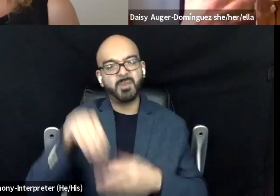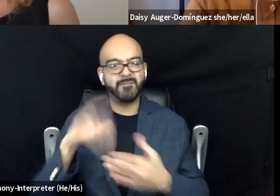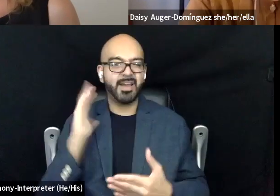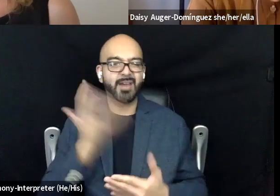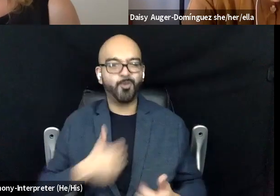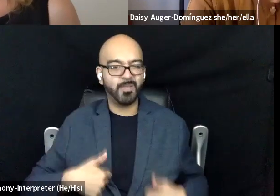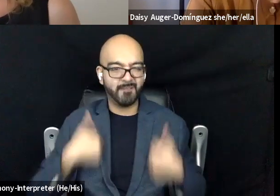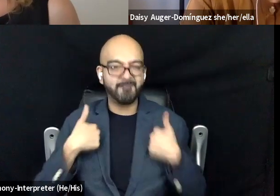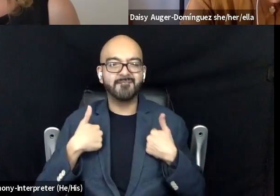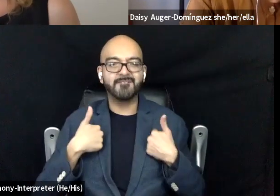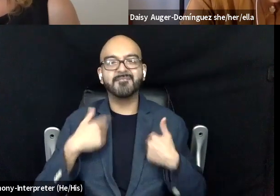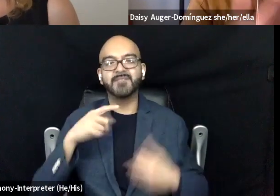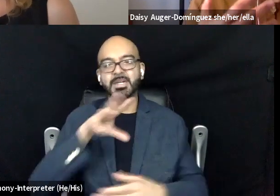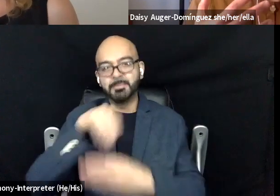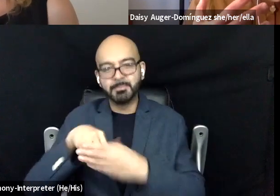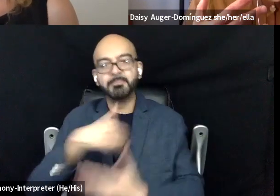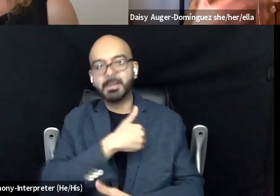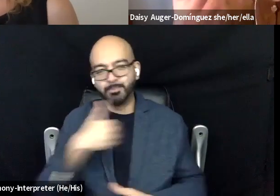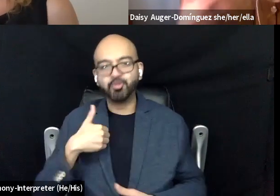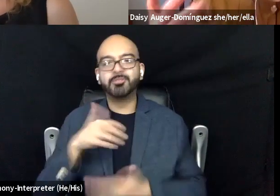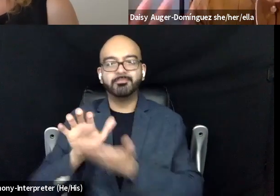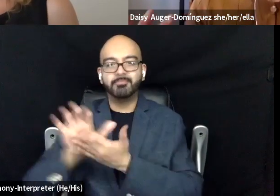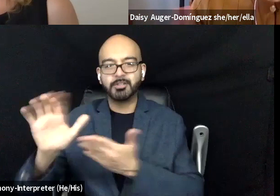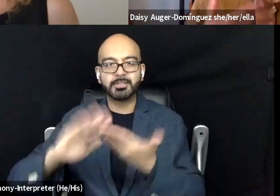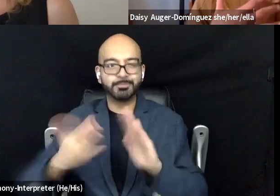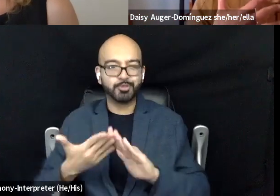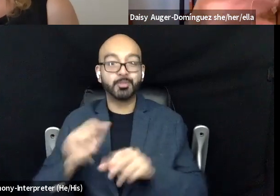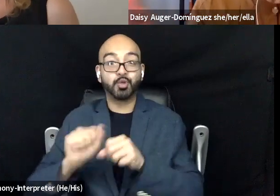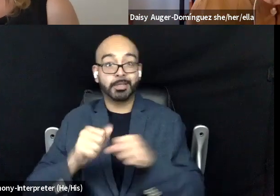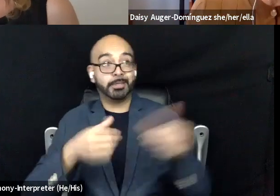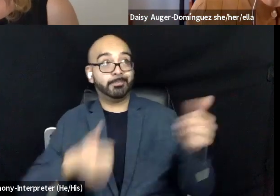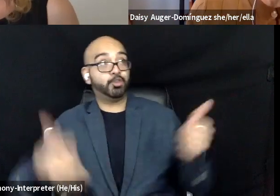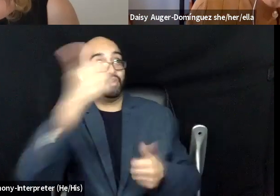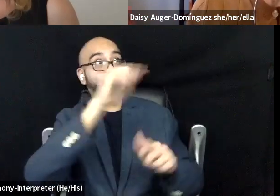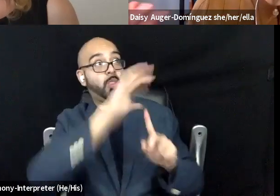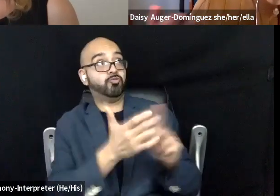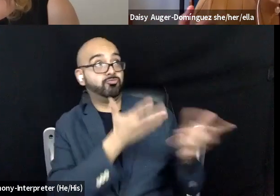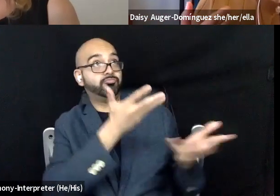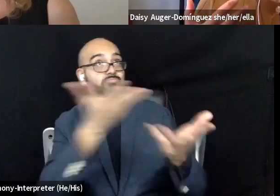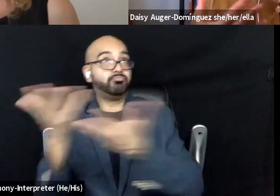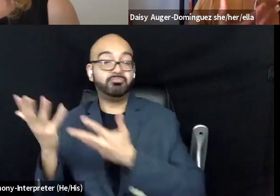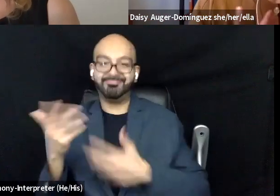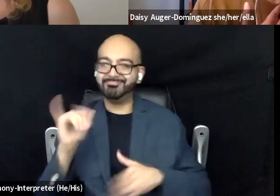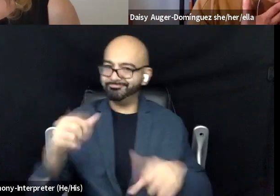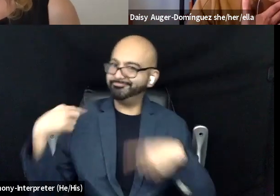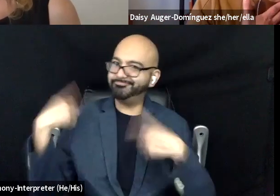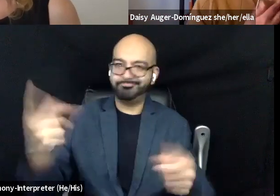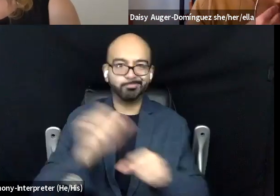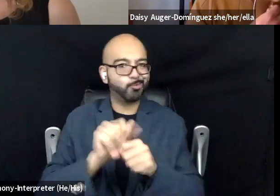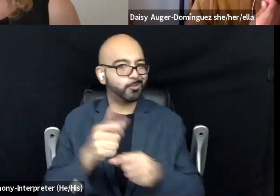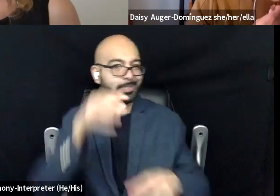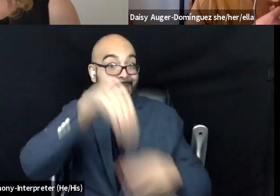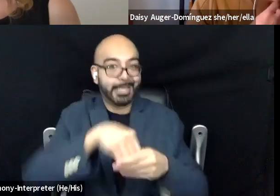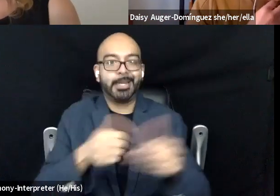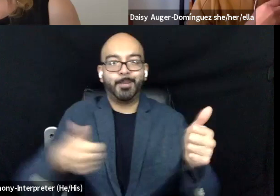of a marginalized community, working in majority cultures, and that is all I have ever worked in. And so I have friends